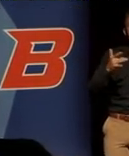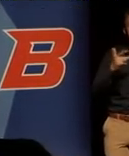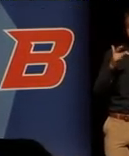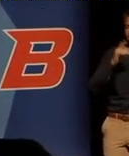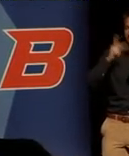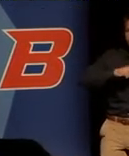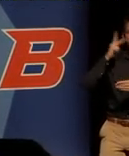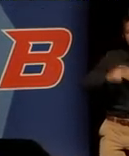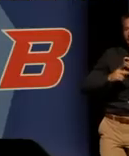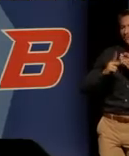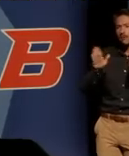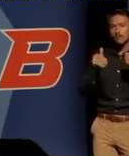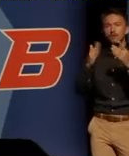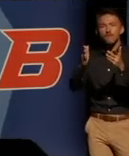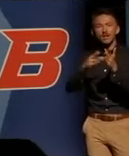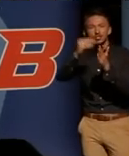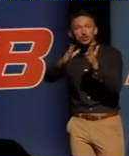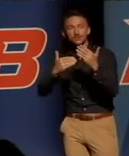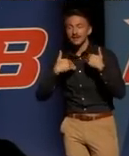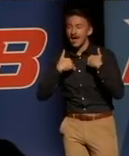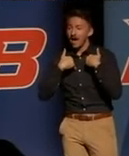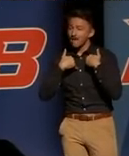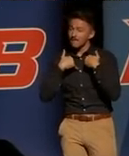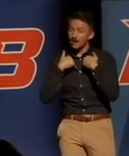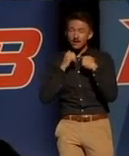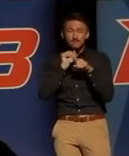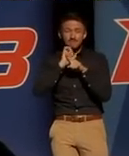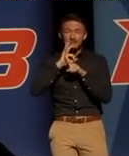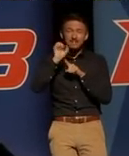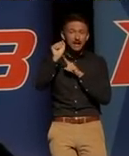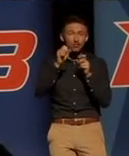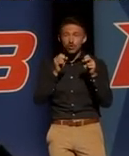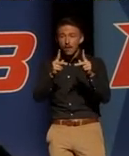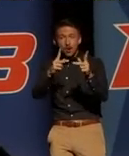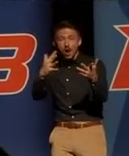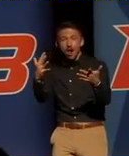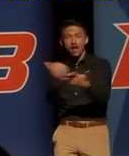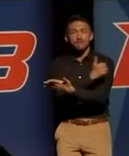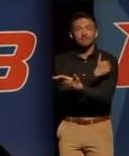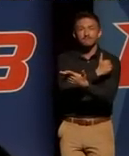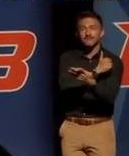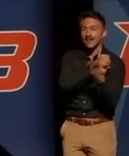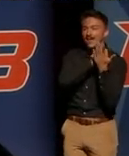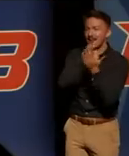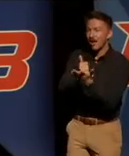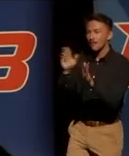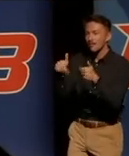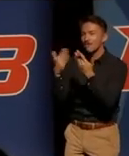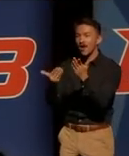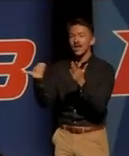students exceptional opportunities and bring us new insights.